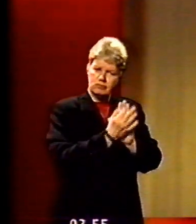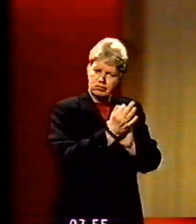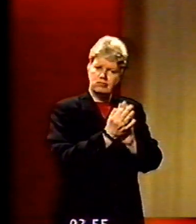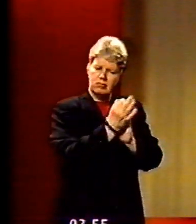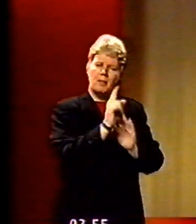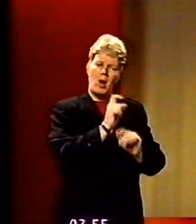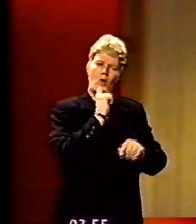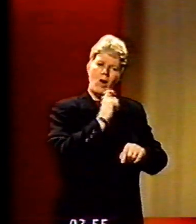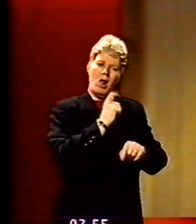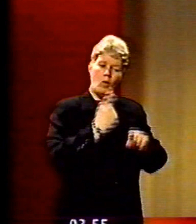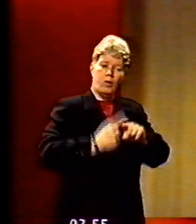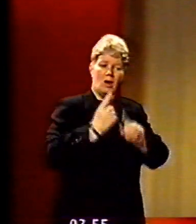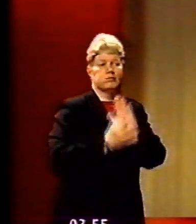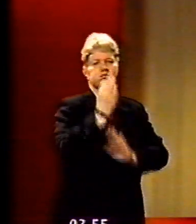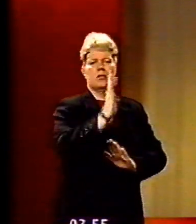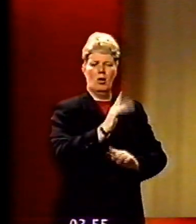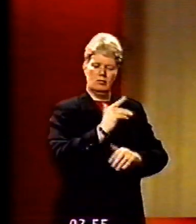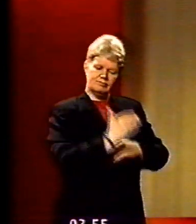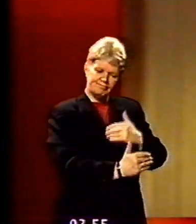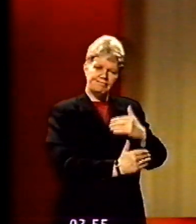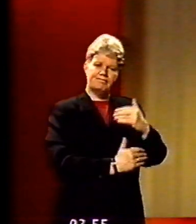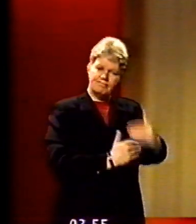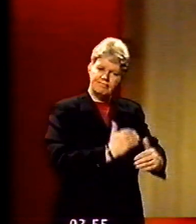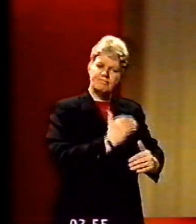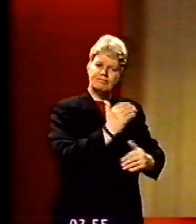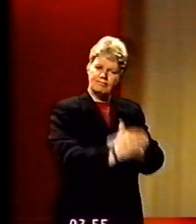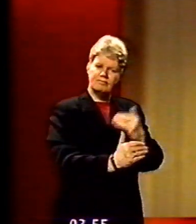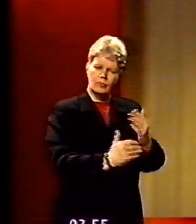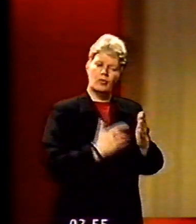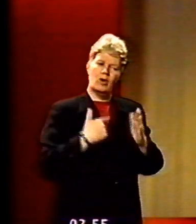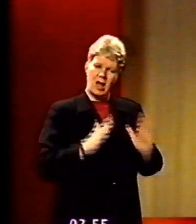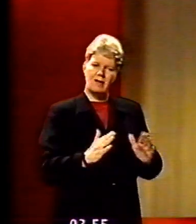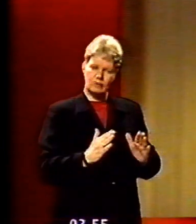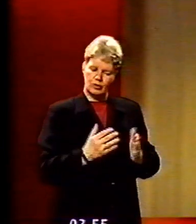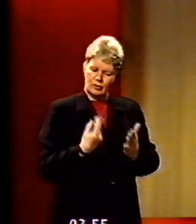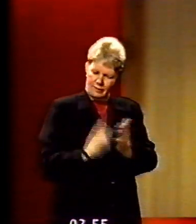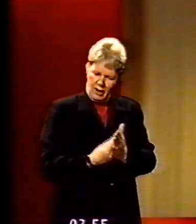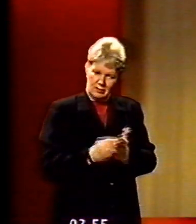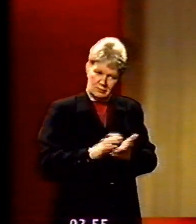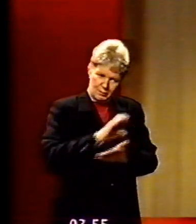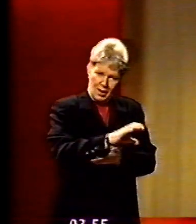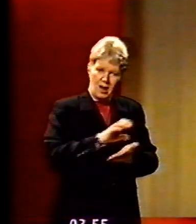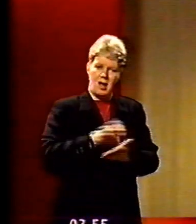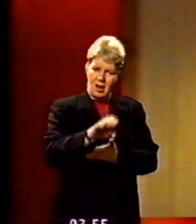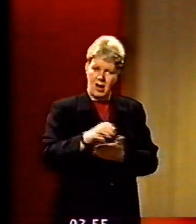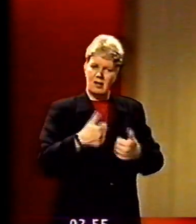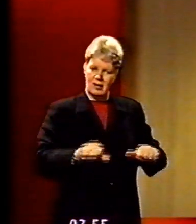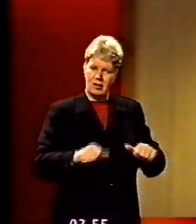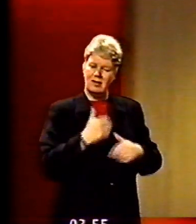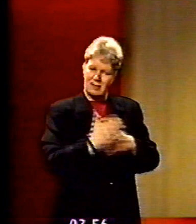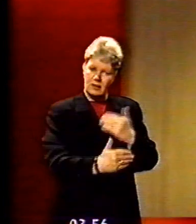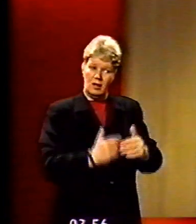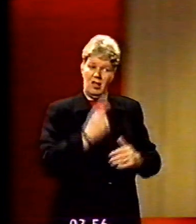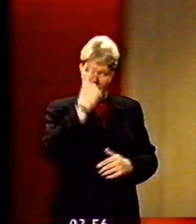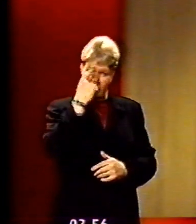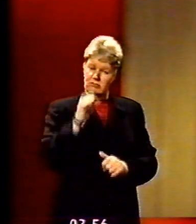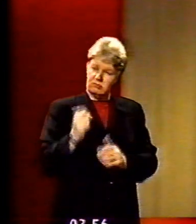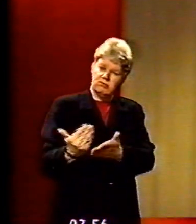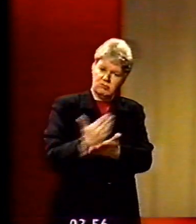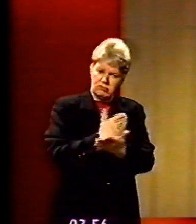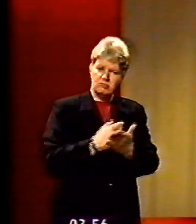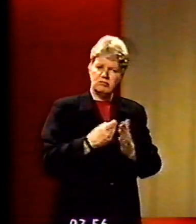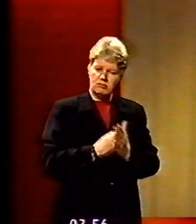going to take some time, so... That's what we have to fund, and I think we will be able to, but, you